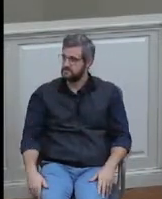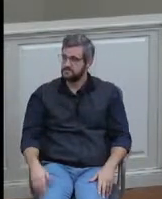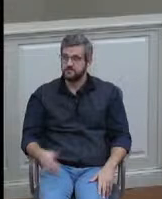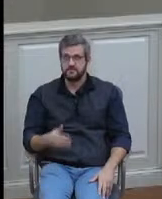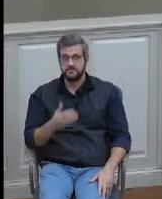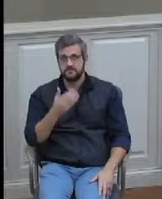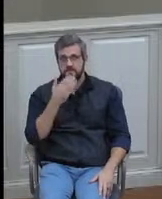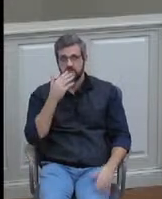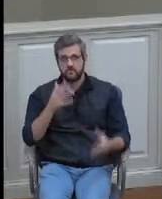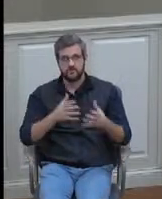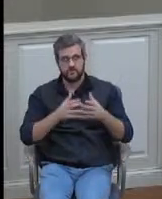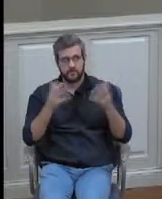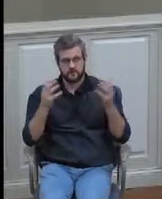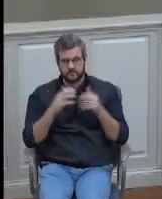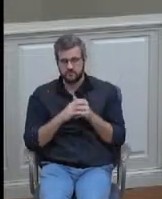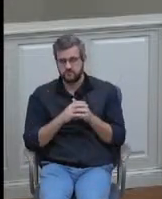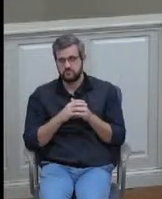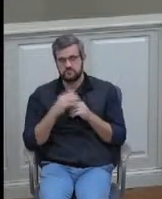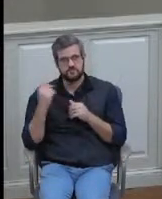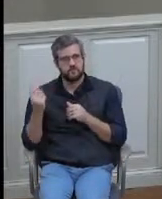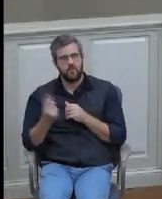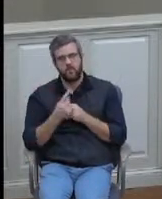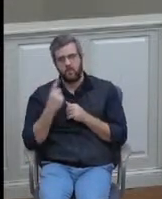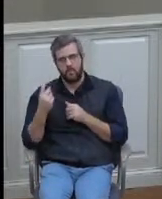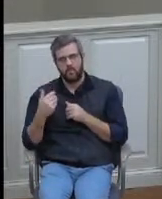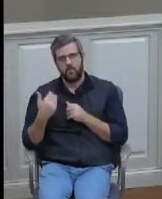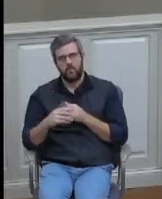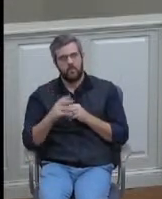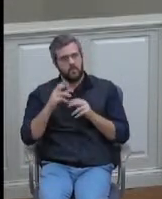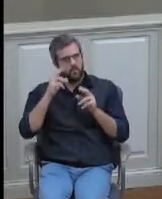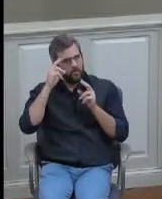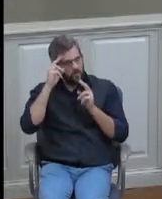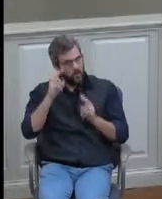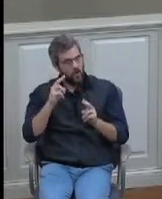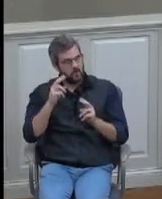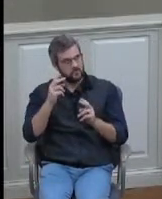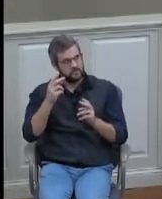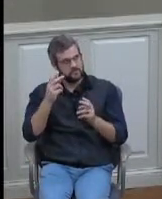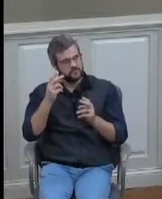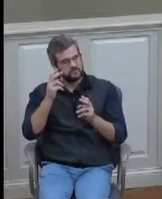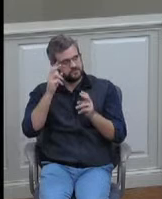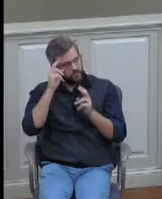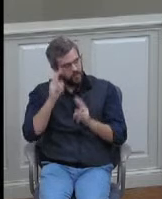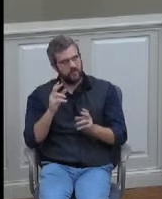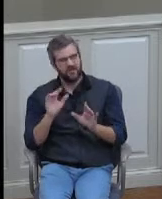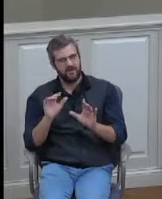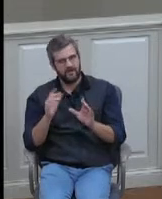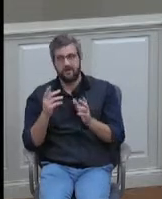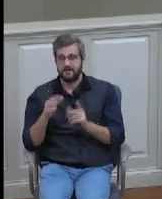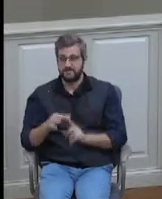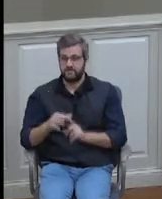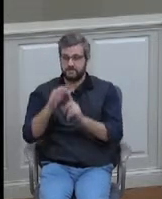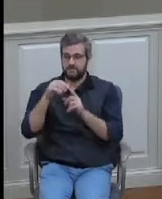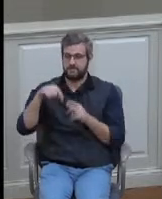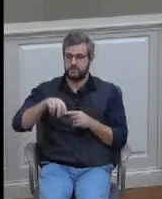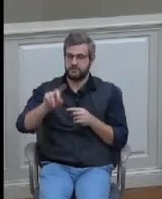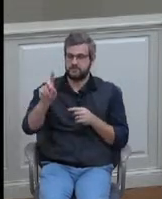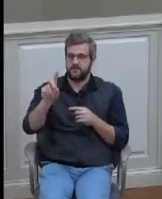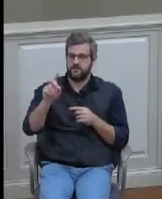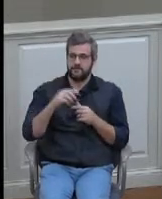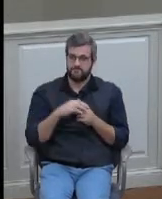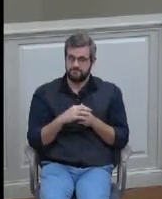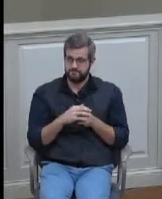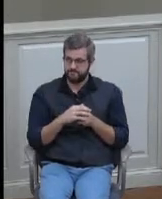Thank you very much. It's always an honor to be honored, and especially here in Danville, which